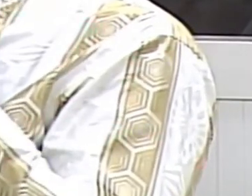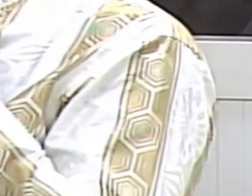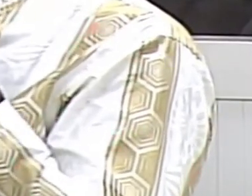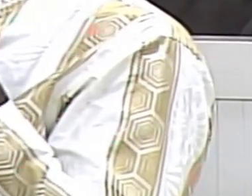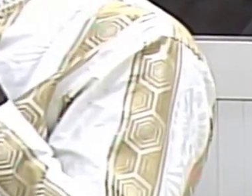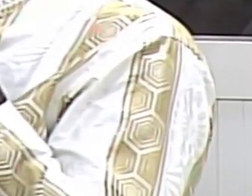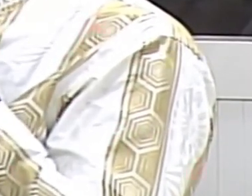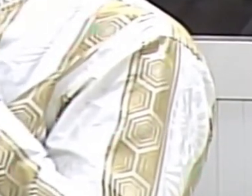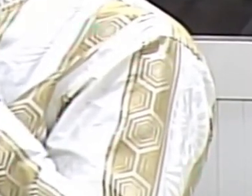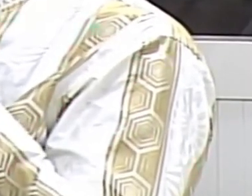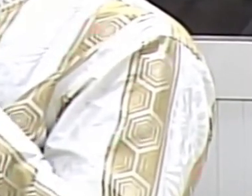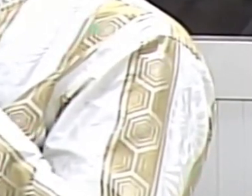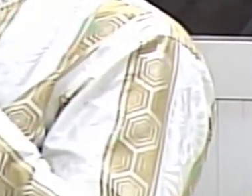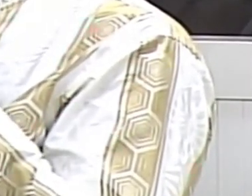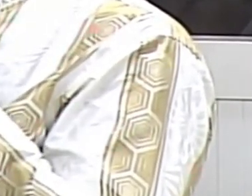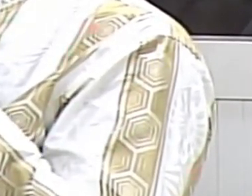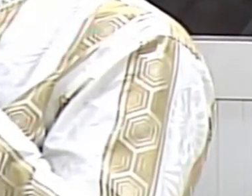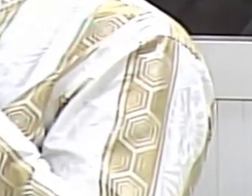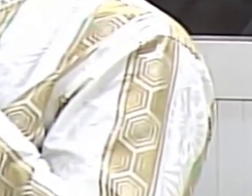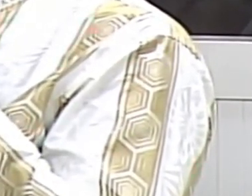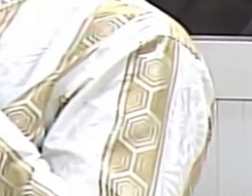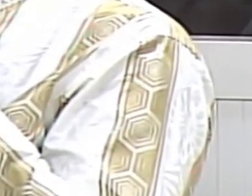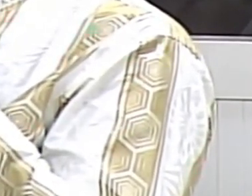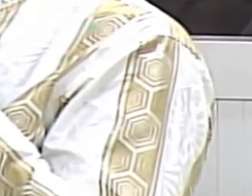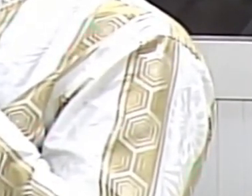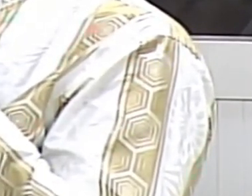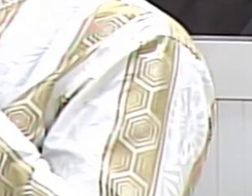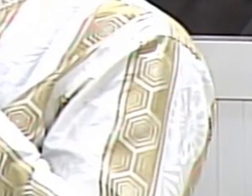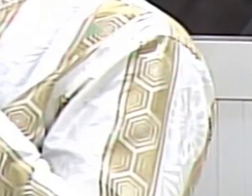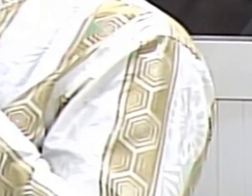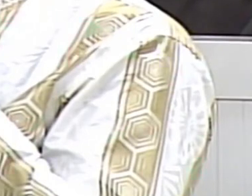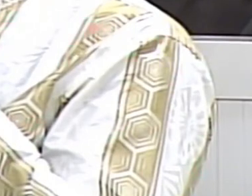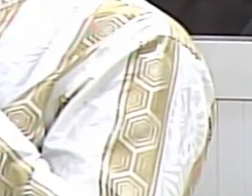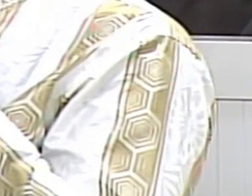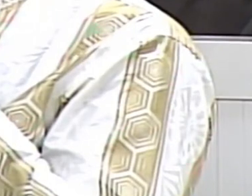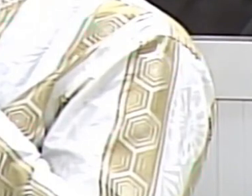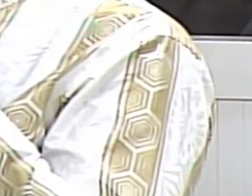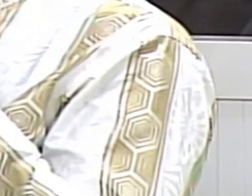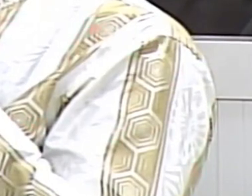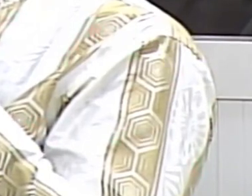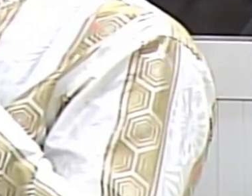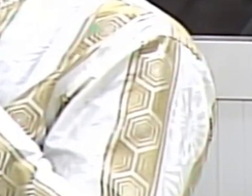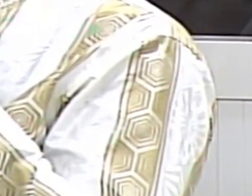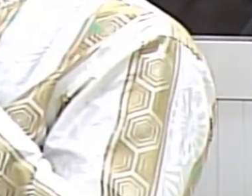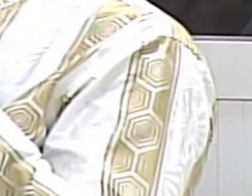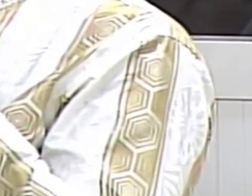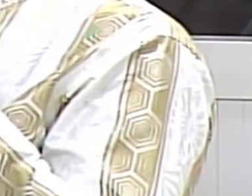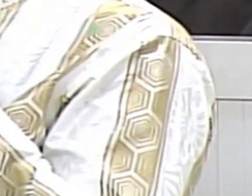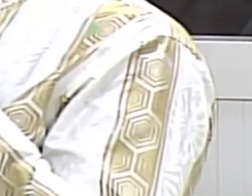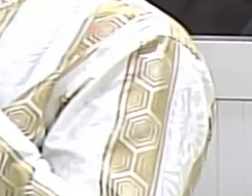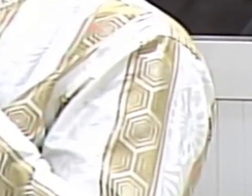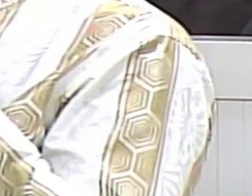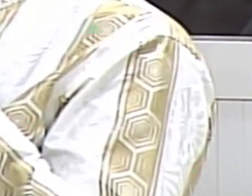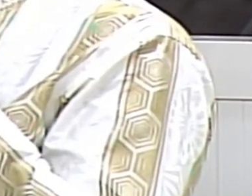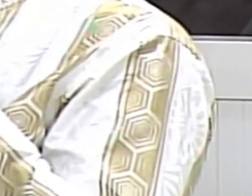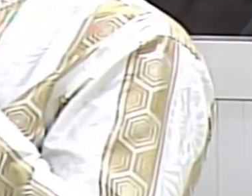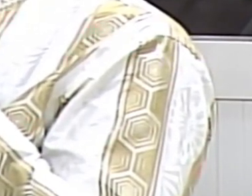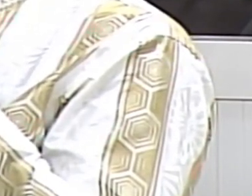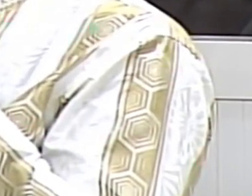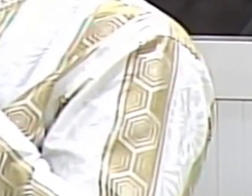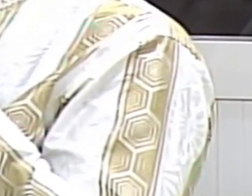Toure, Mr. Toure, I think Keba Toure. Mr. Toure la yakarna, Toure Keba la. Director General